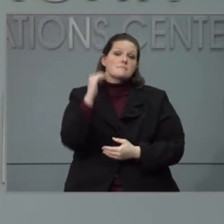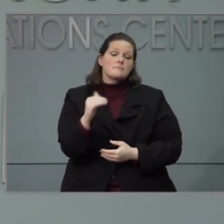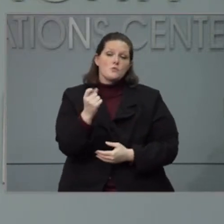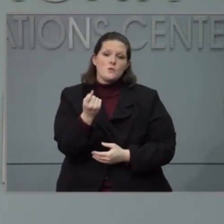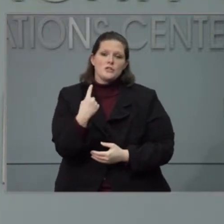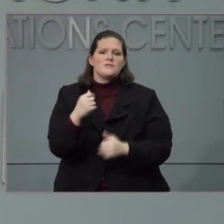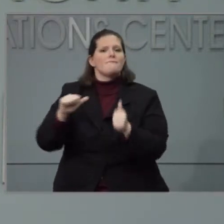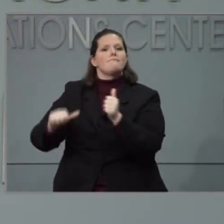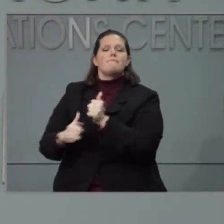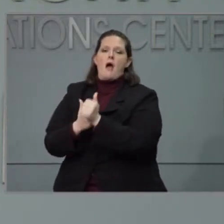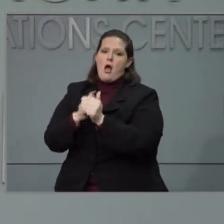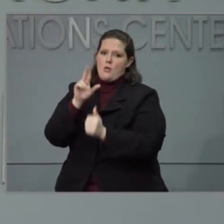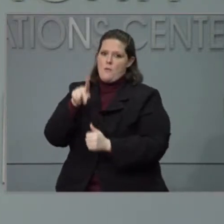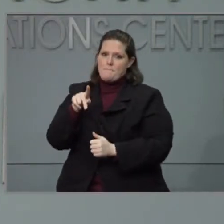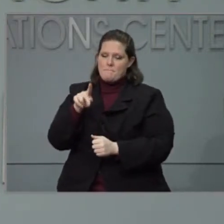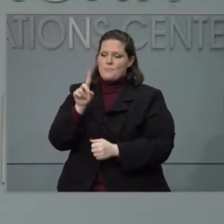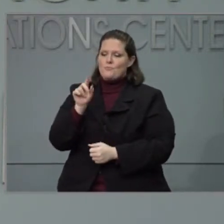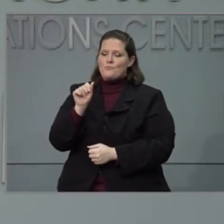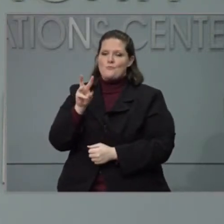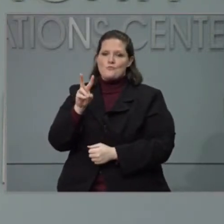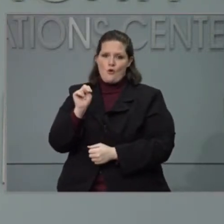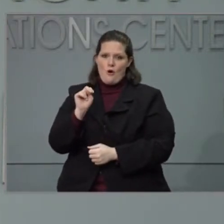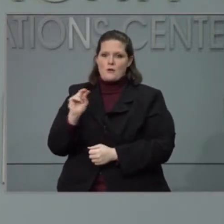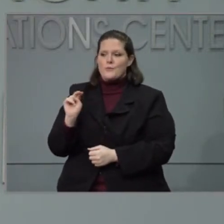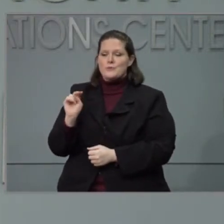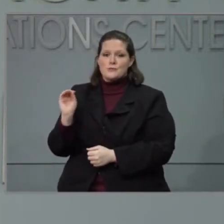We have a follow-up. Don Vaughn, News and Observer.